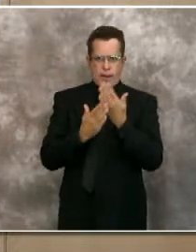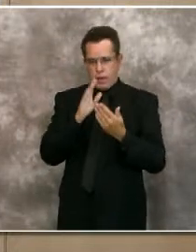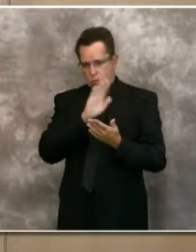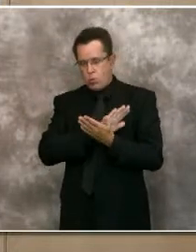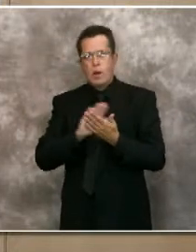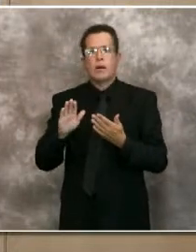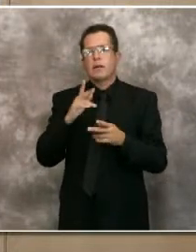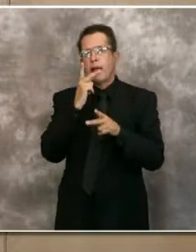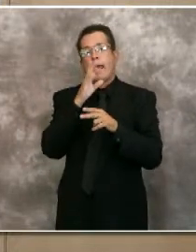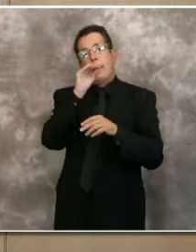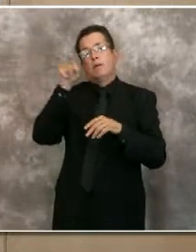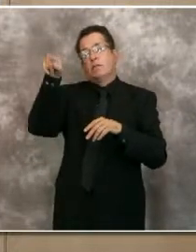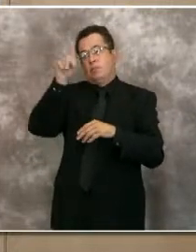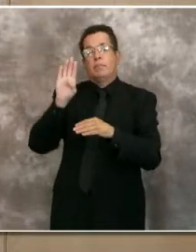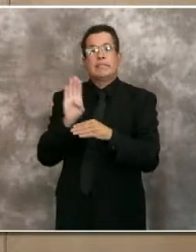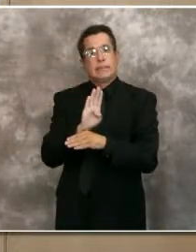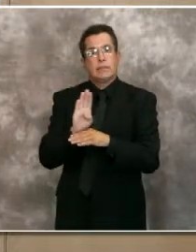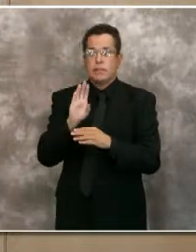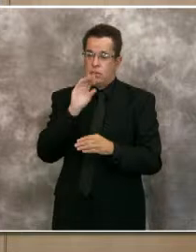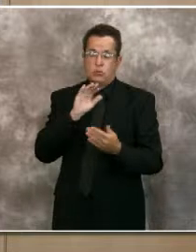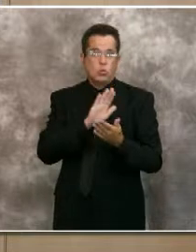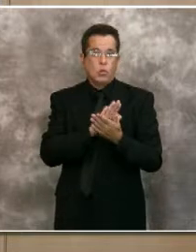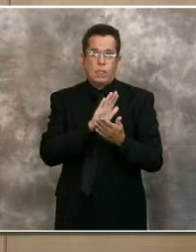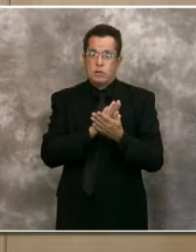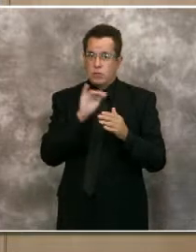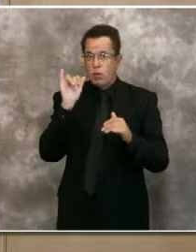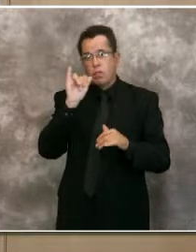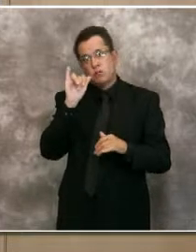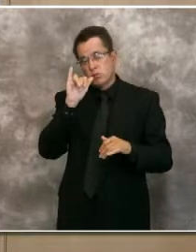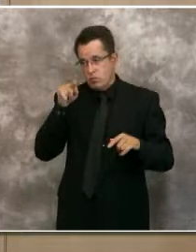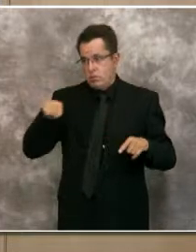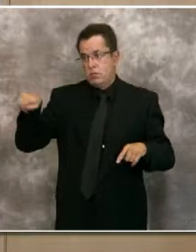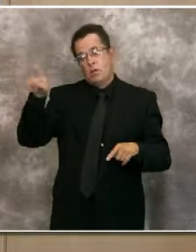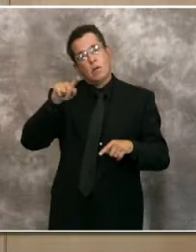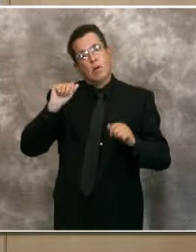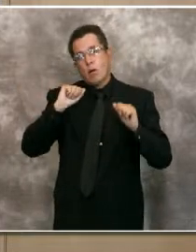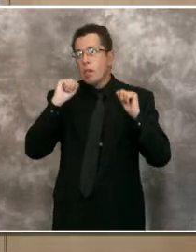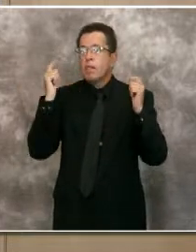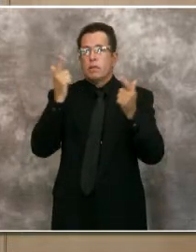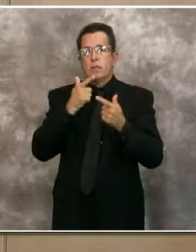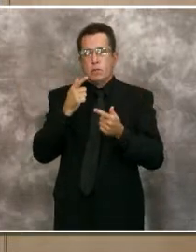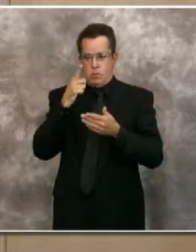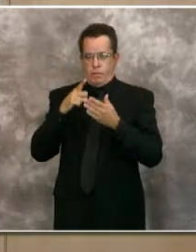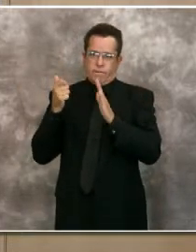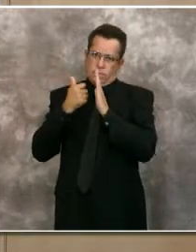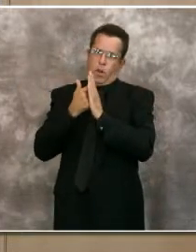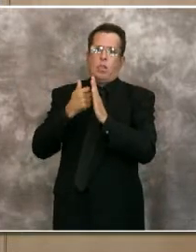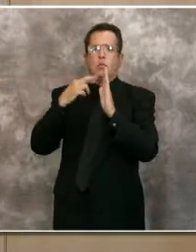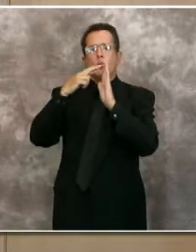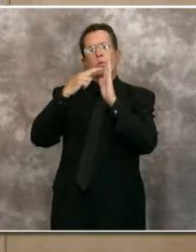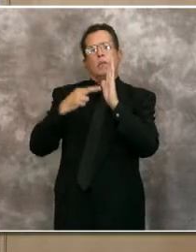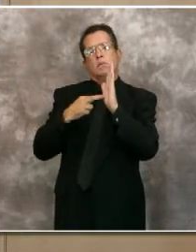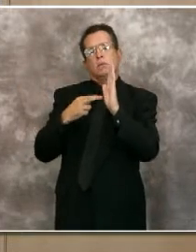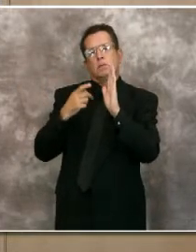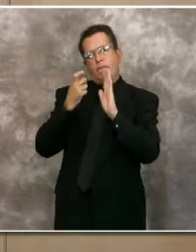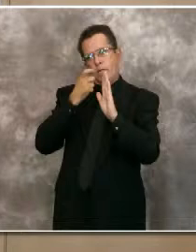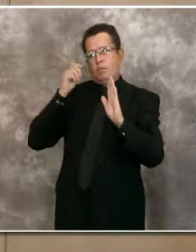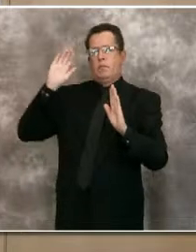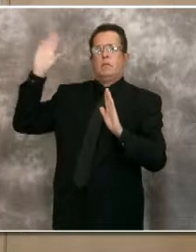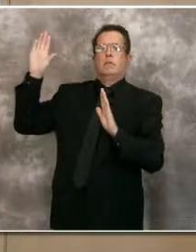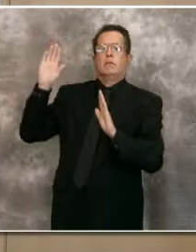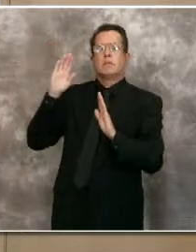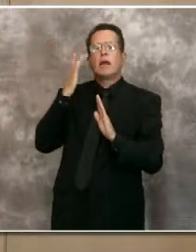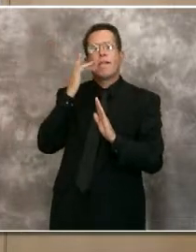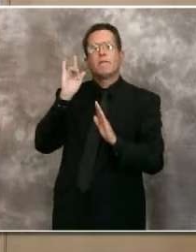as well as for businesses, schools, and other locations as determined by the guidance from the